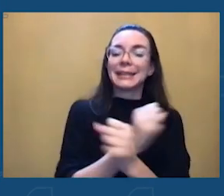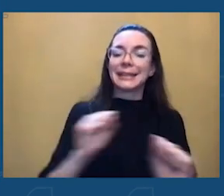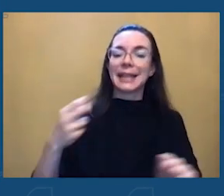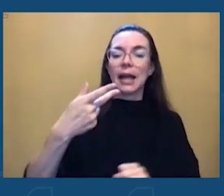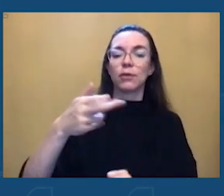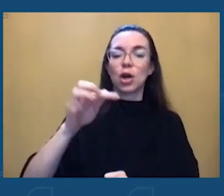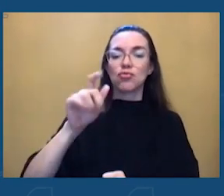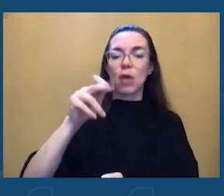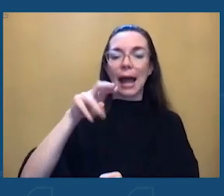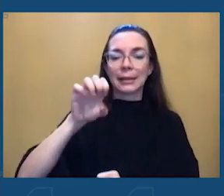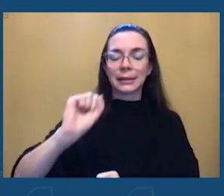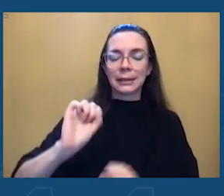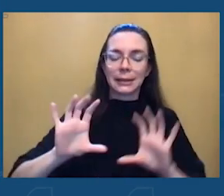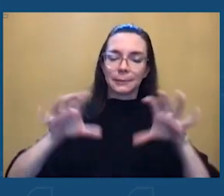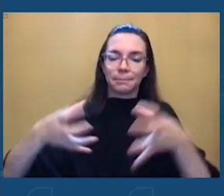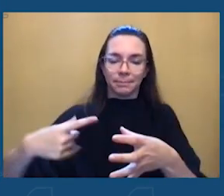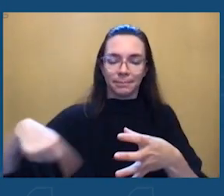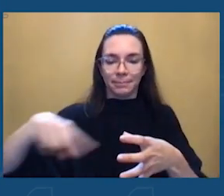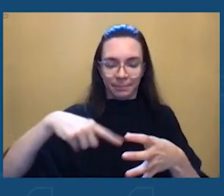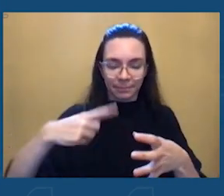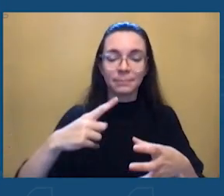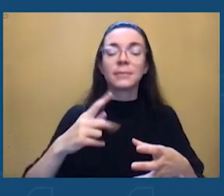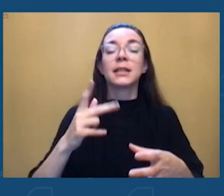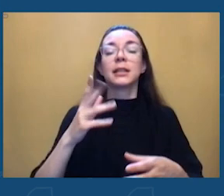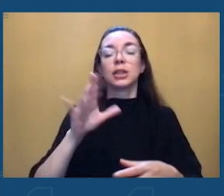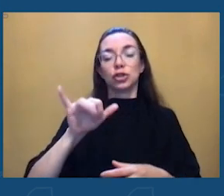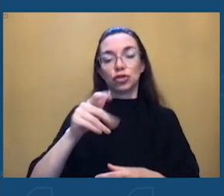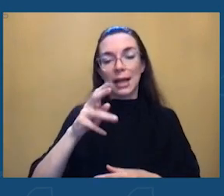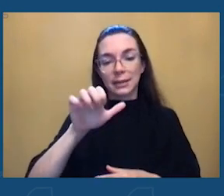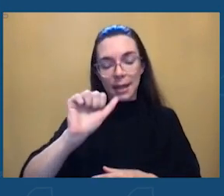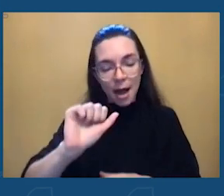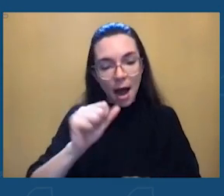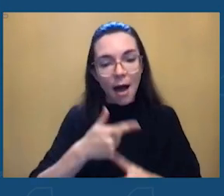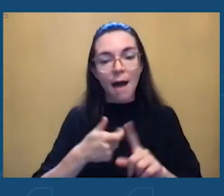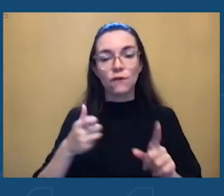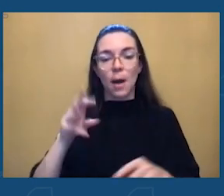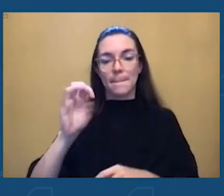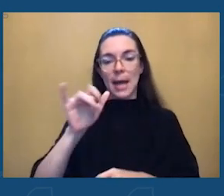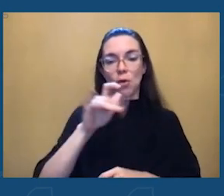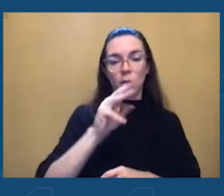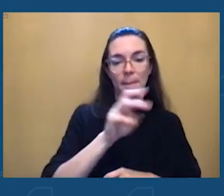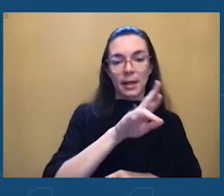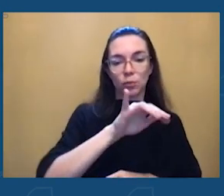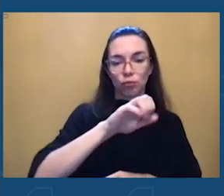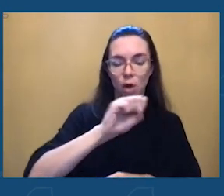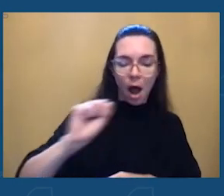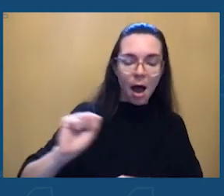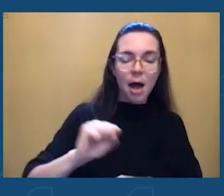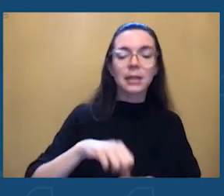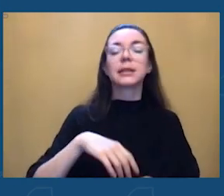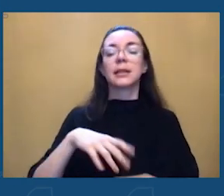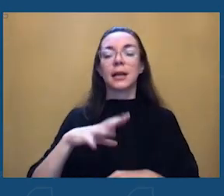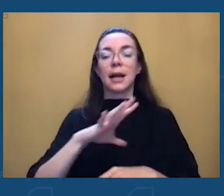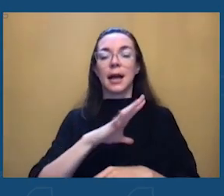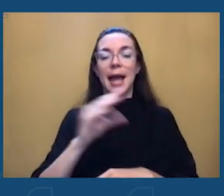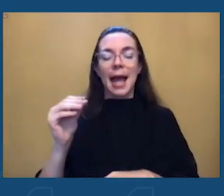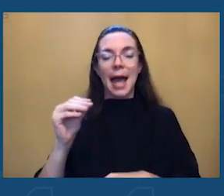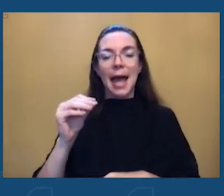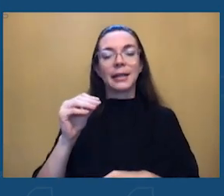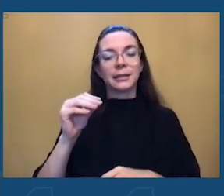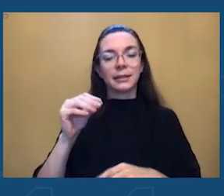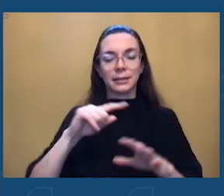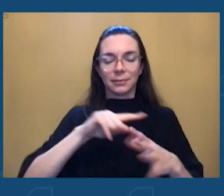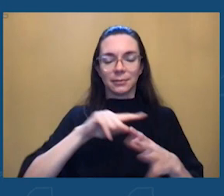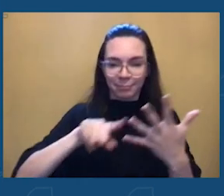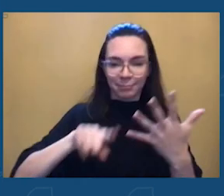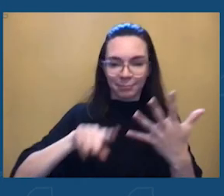and Liz Roberts, Jessica Shafroth from Malkin and Ross, Marisa Hochstetter and her two beautiful daughters,